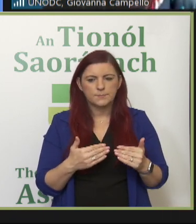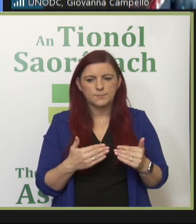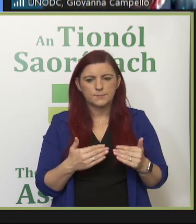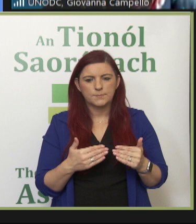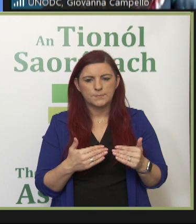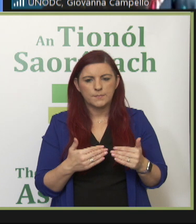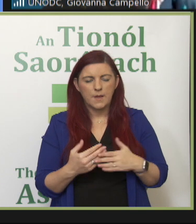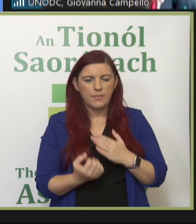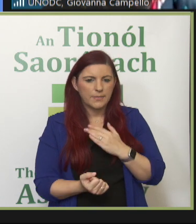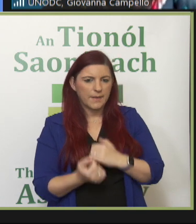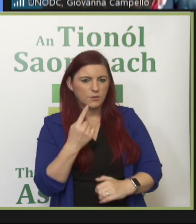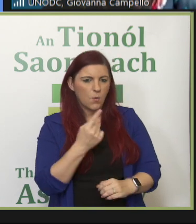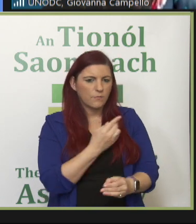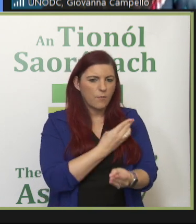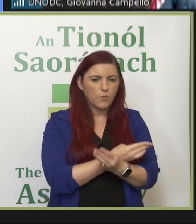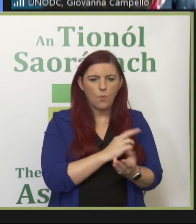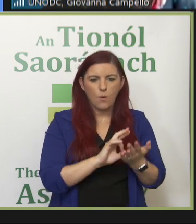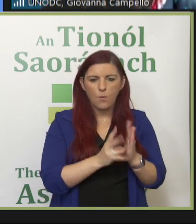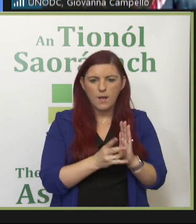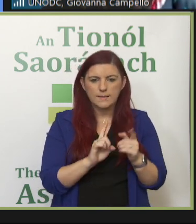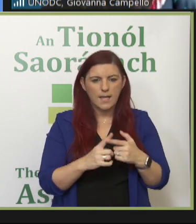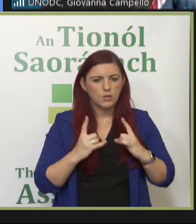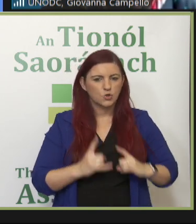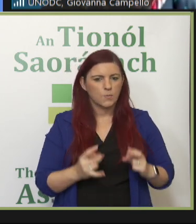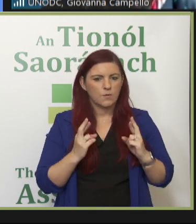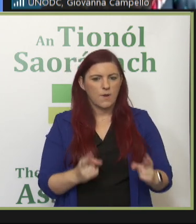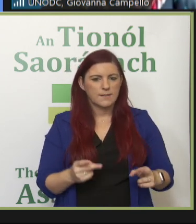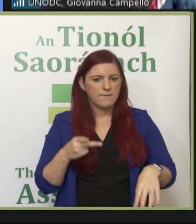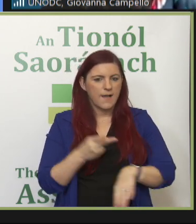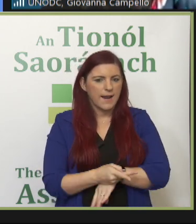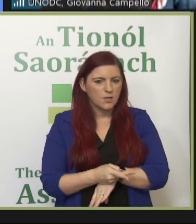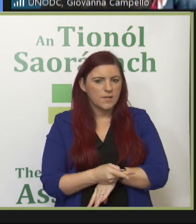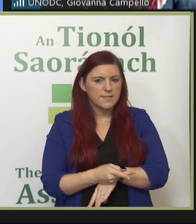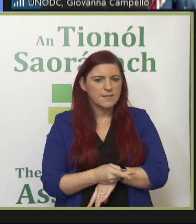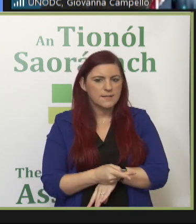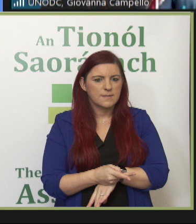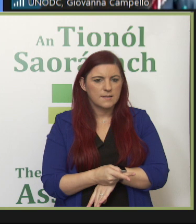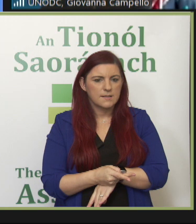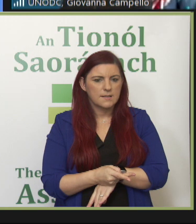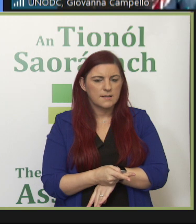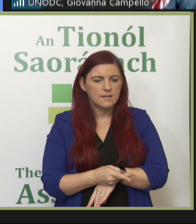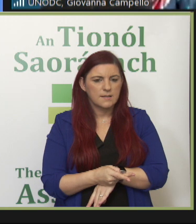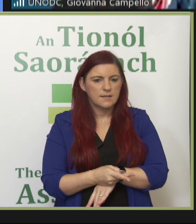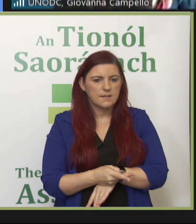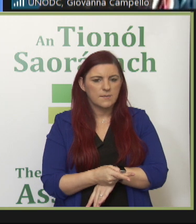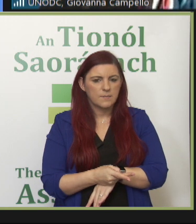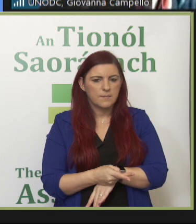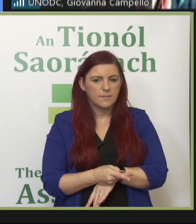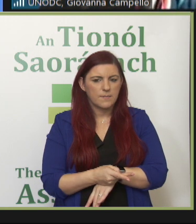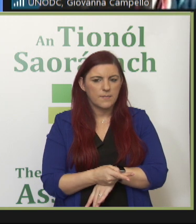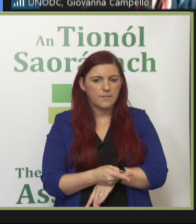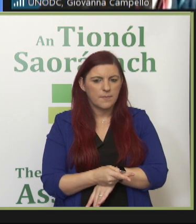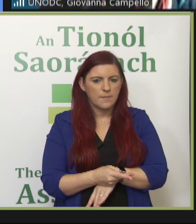issue of poor quality and human rights violation in the name of drug treatment and care. So